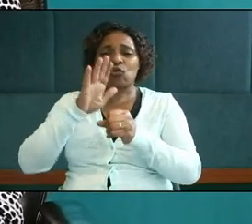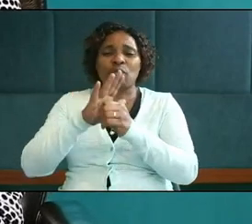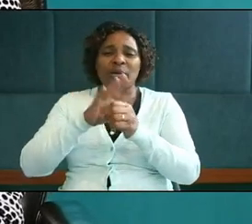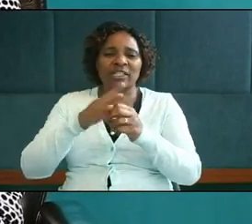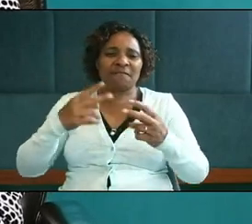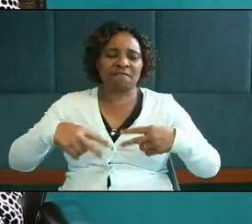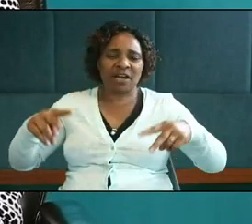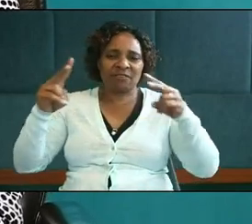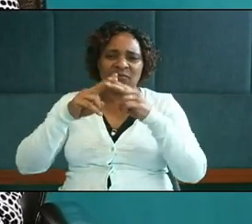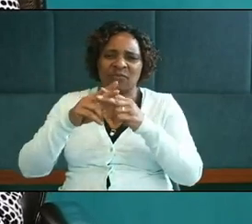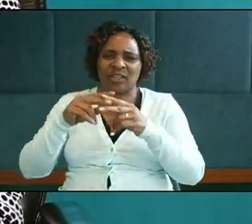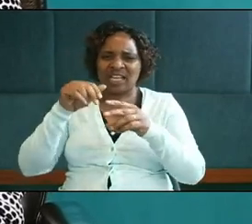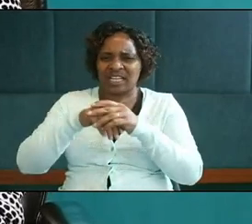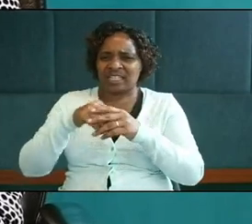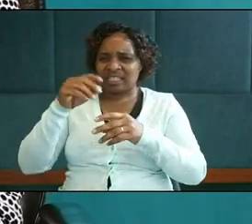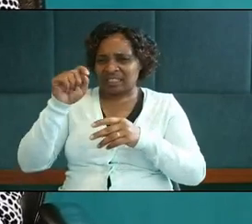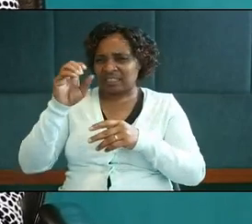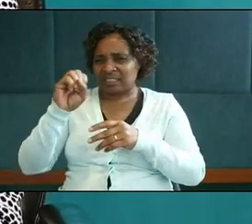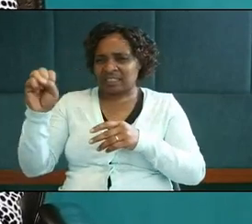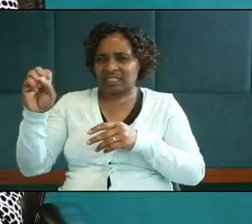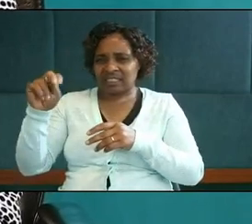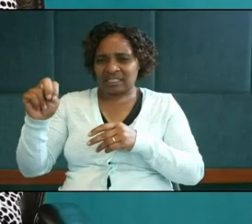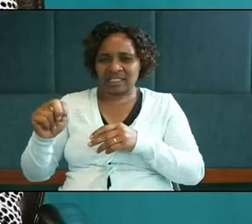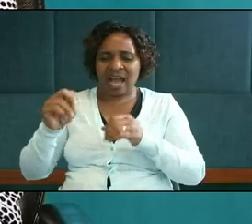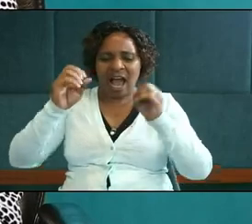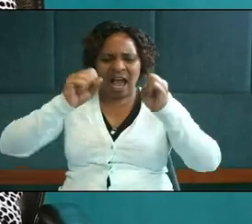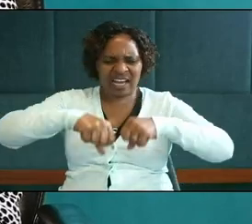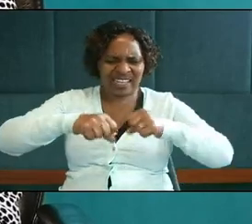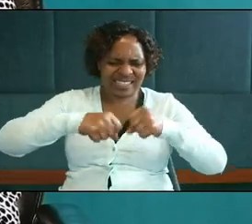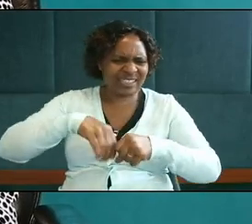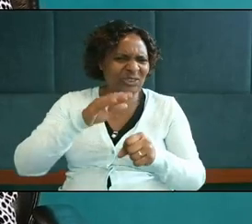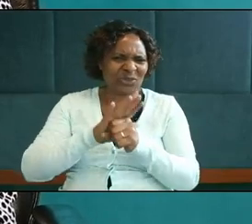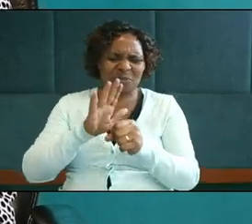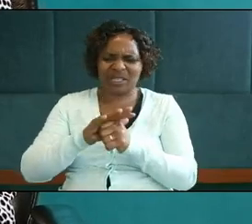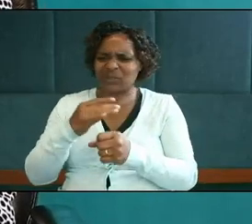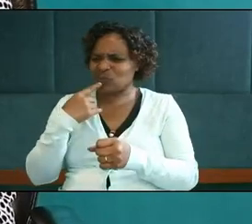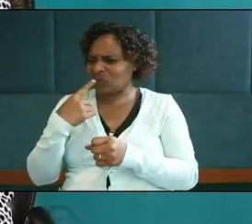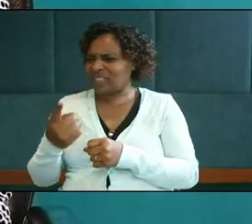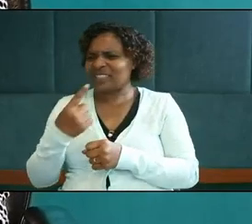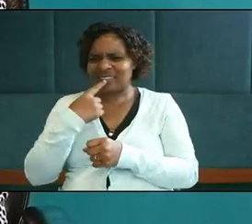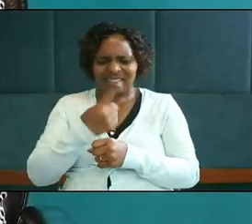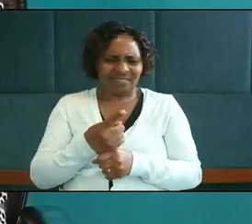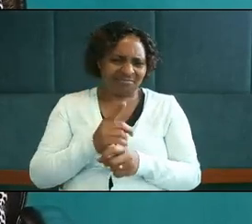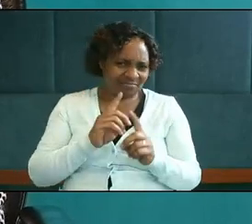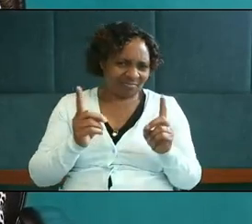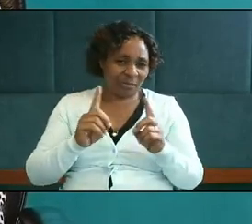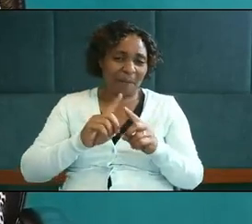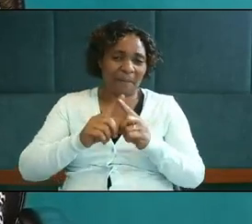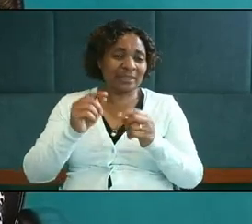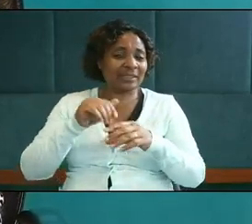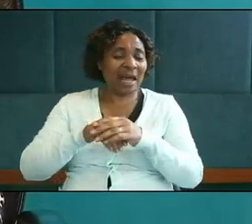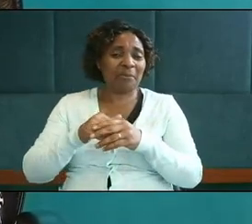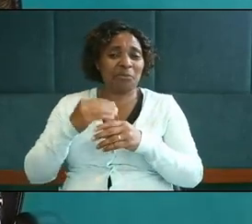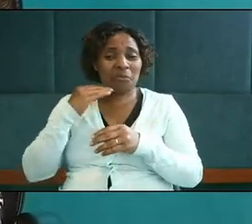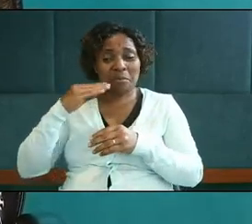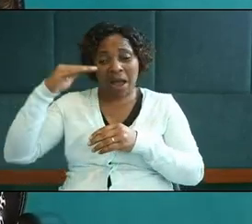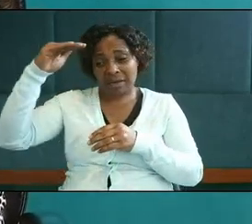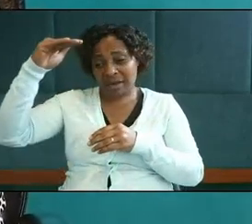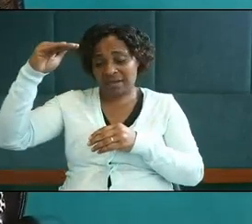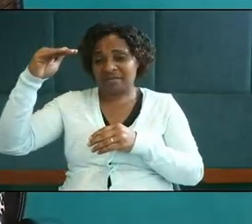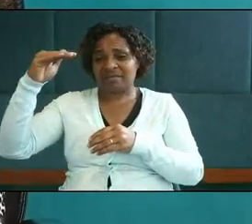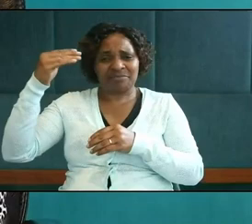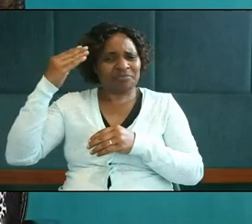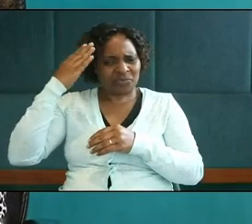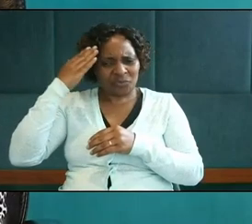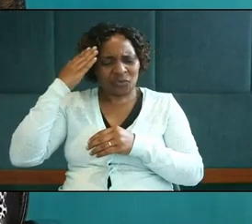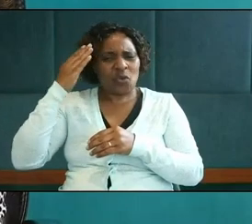realize that in teenagehood, that's when you are not agreeing with so much of what they were saying. But when you get into your adulthood, then you realize, wow, they